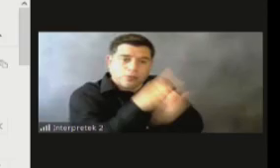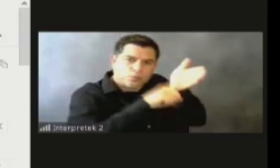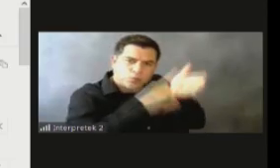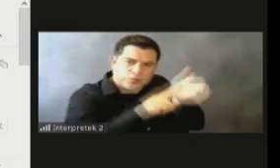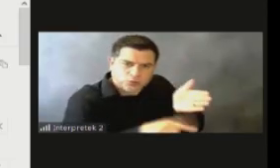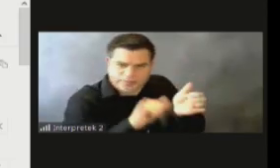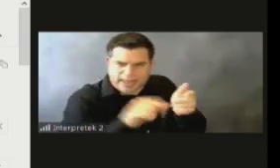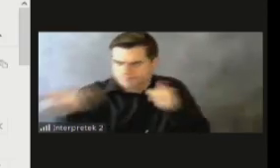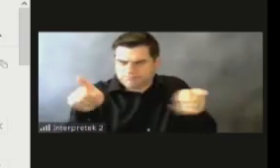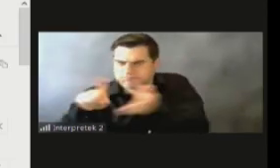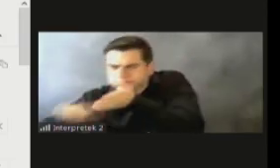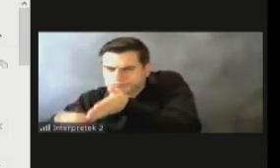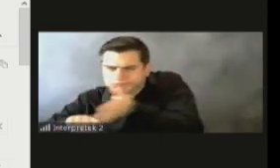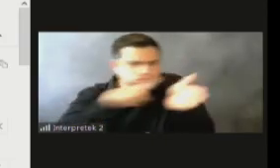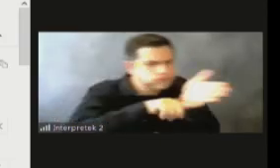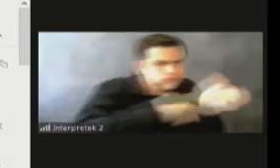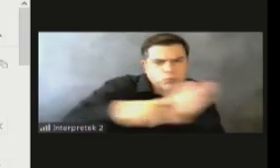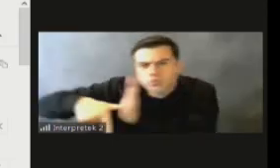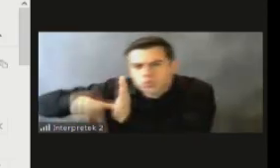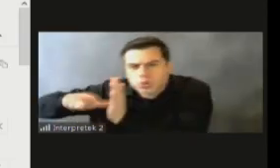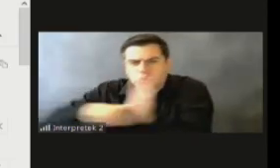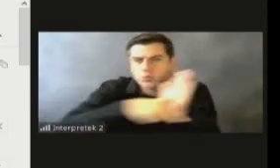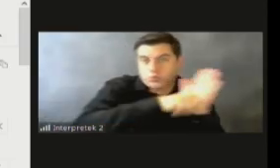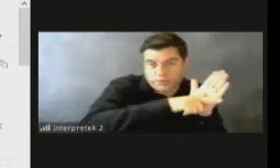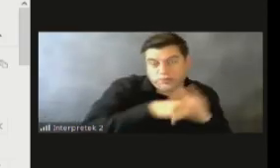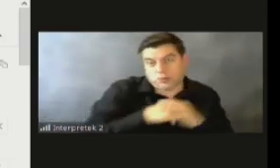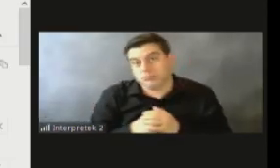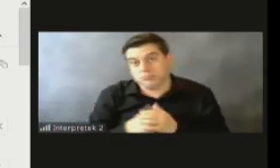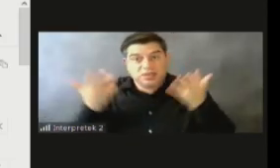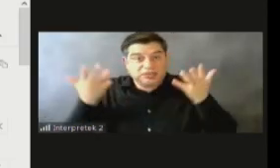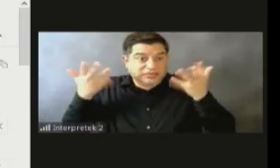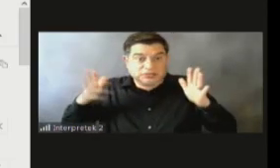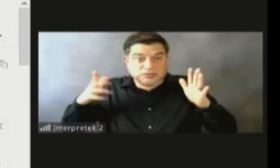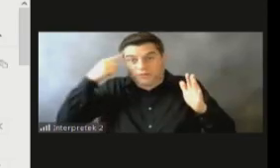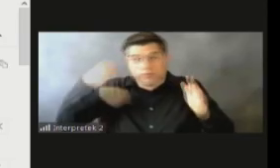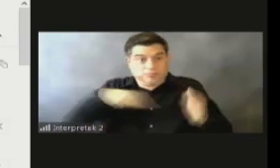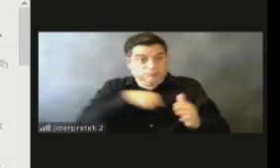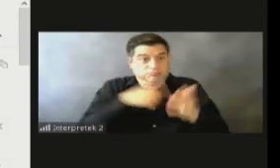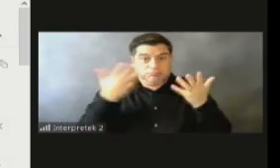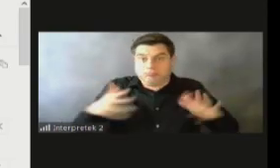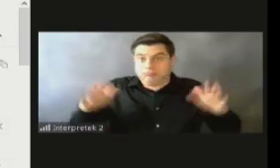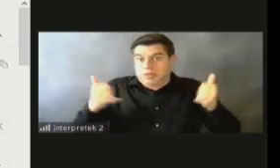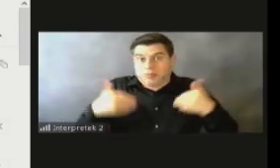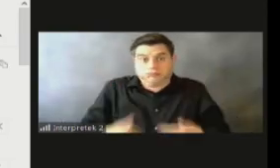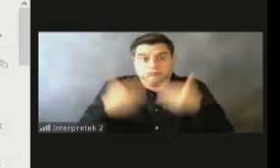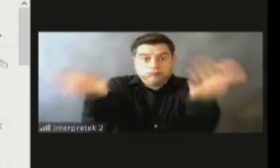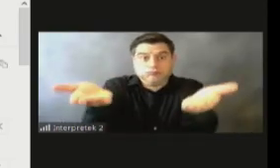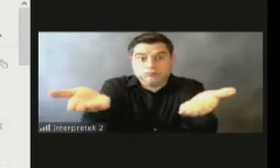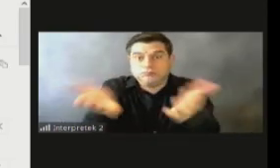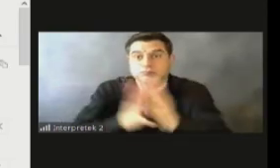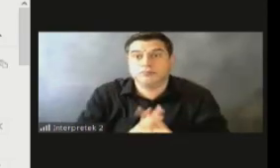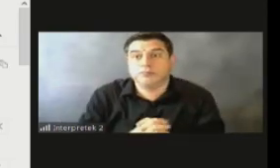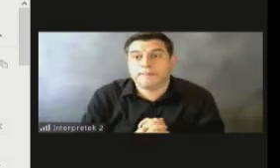And that sums up our recommendations. And Famedo, it's just the time